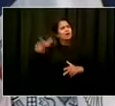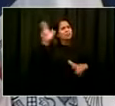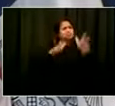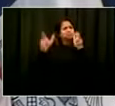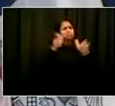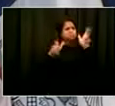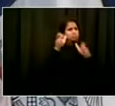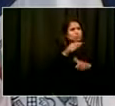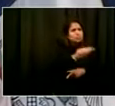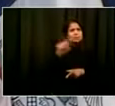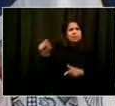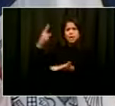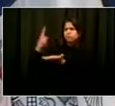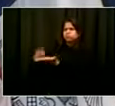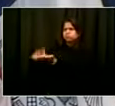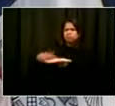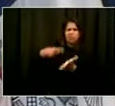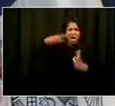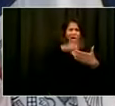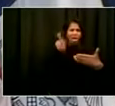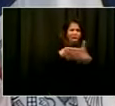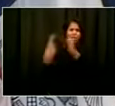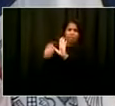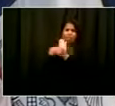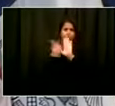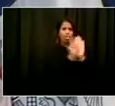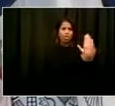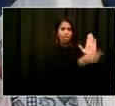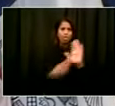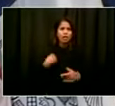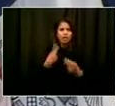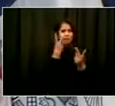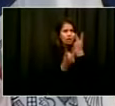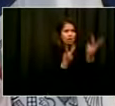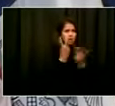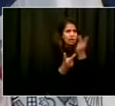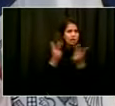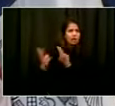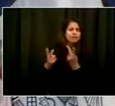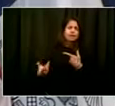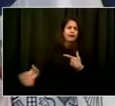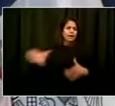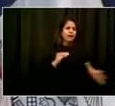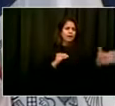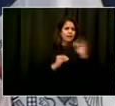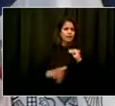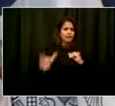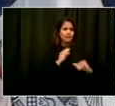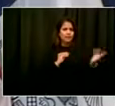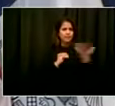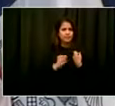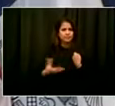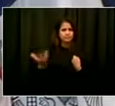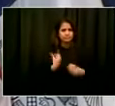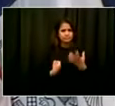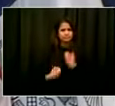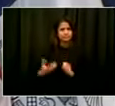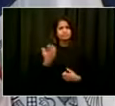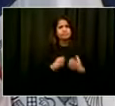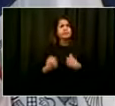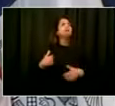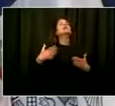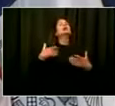have a critical ear. But no, I just disagree with that assumption. I think it would be more constructive for us to say,